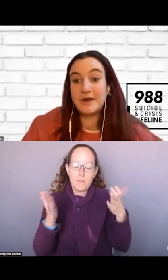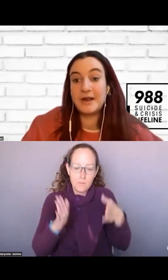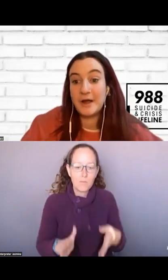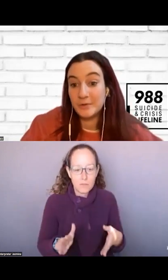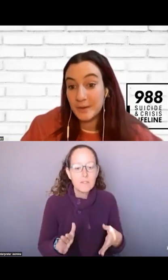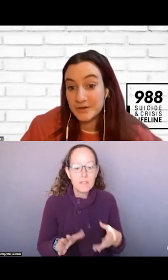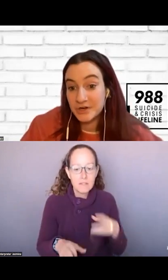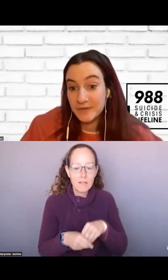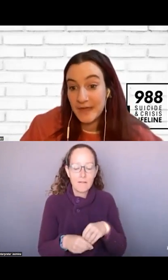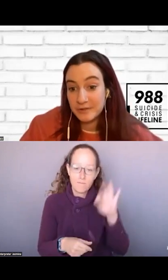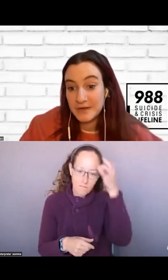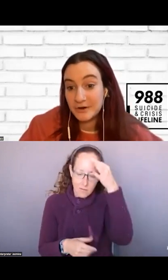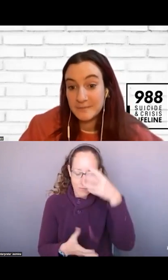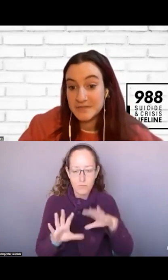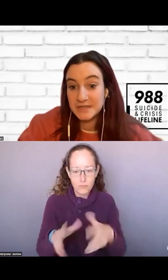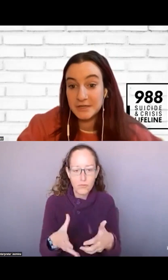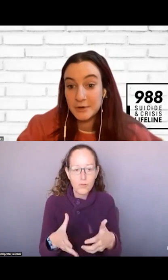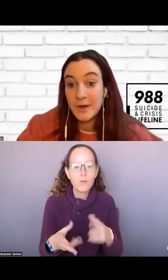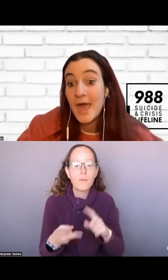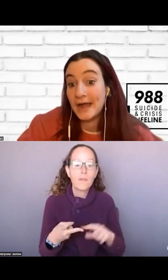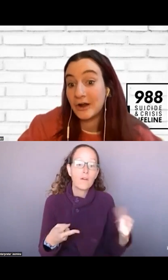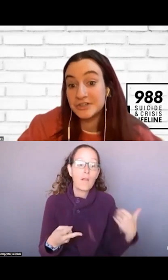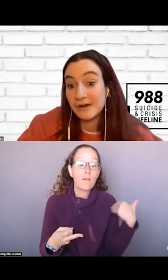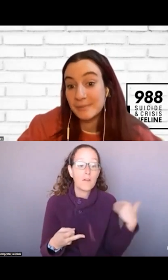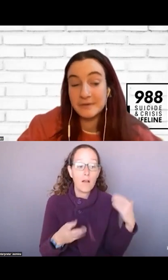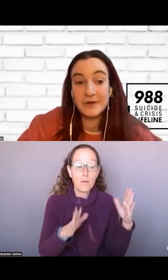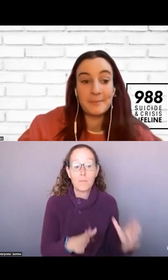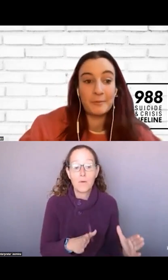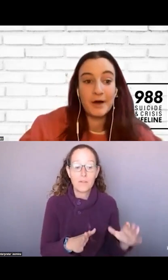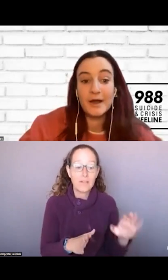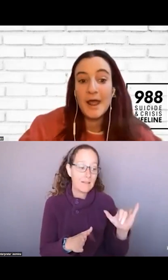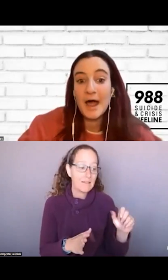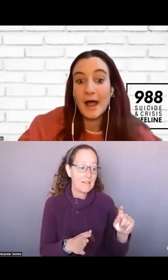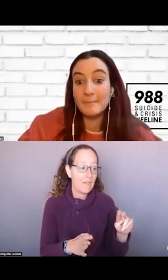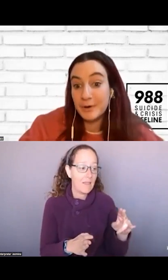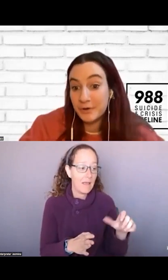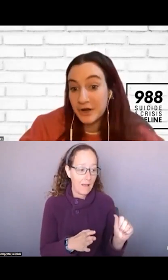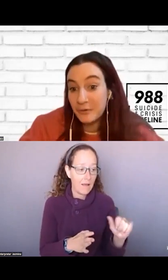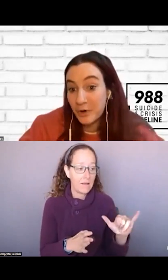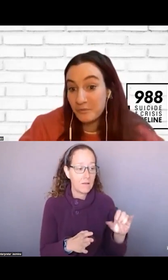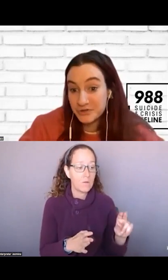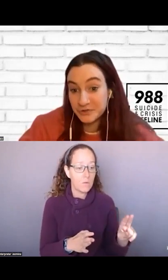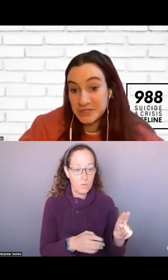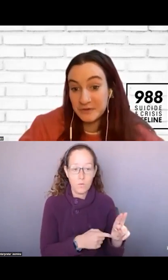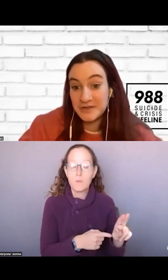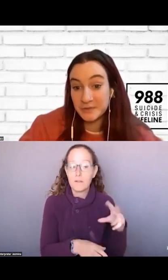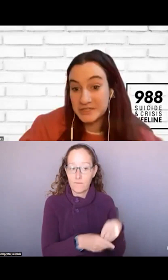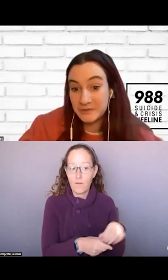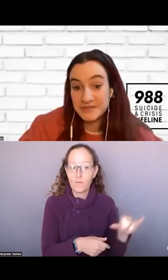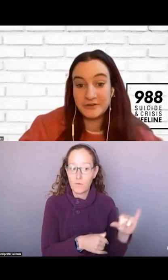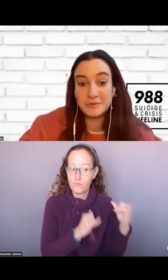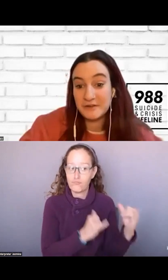have another incredible young person on that with me. Her name is Cynthia Yu. I encourage everybody to look up her work. But we know there's only two of